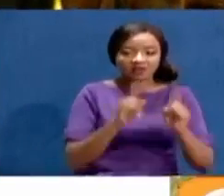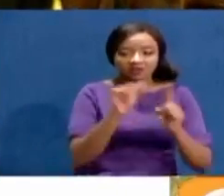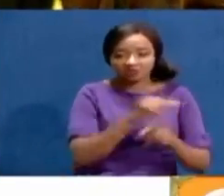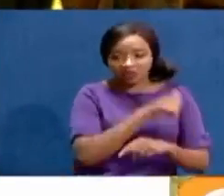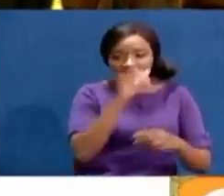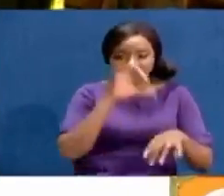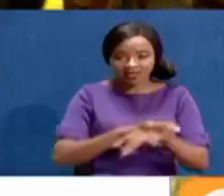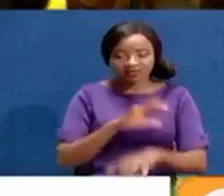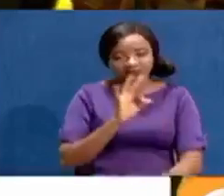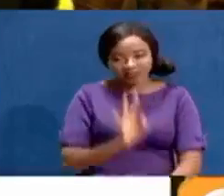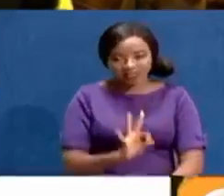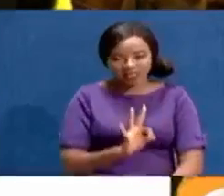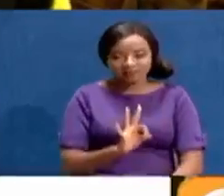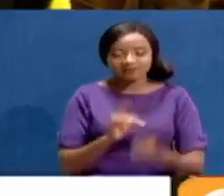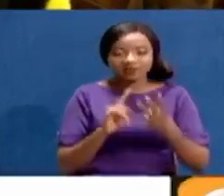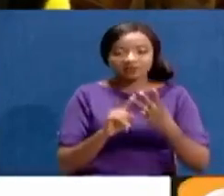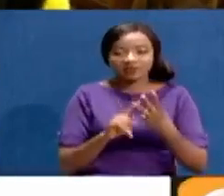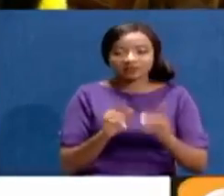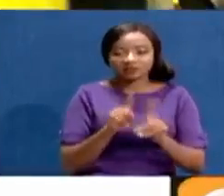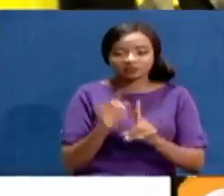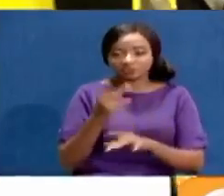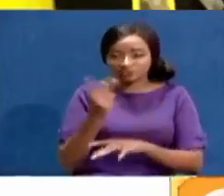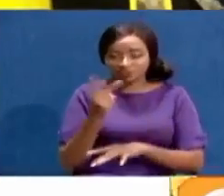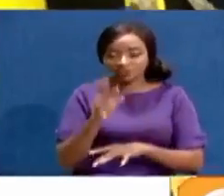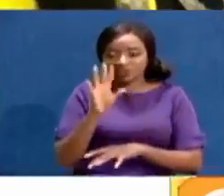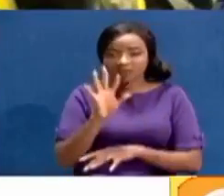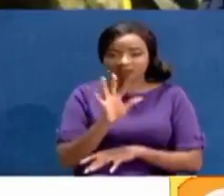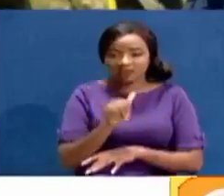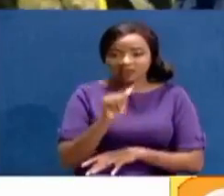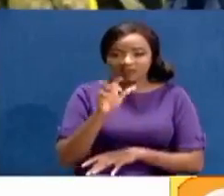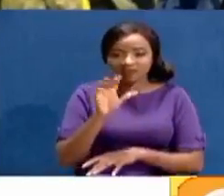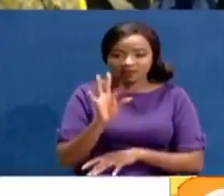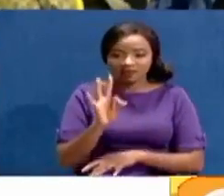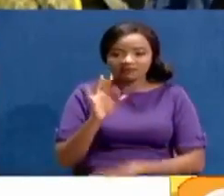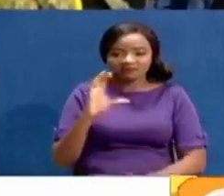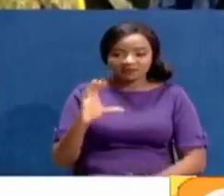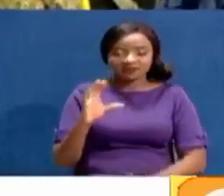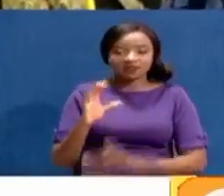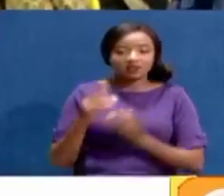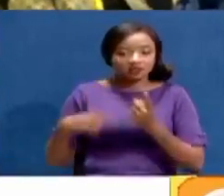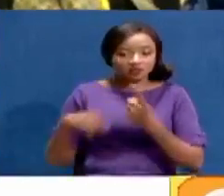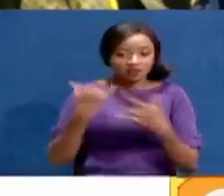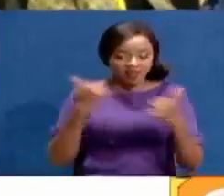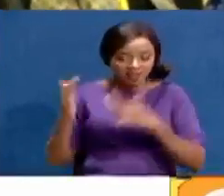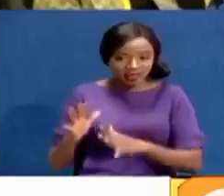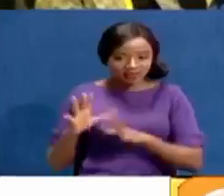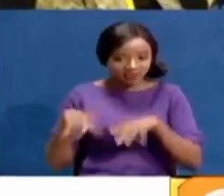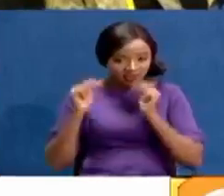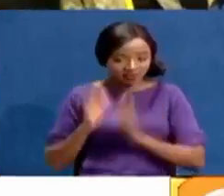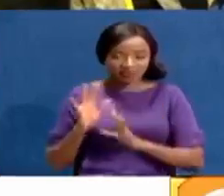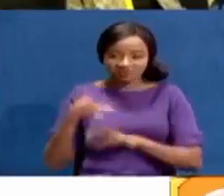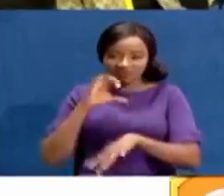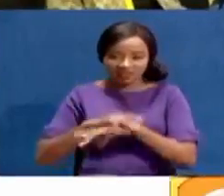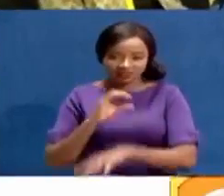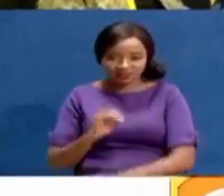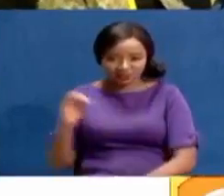Mwachiro had only 3, while both former AFC Leopards chairman Dan Mule and Boniface Osano got